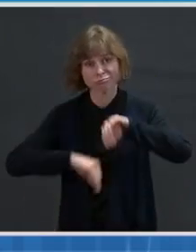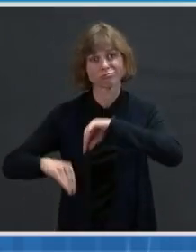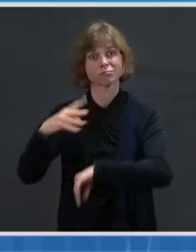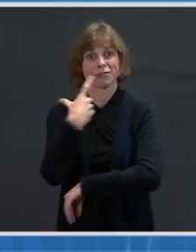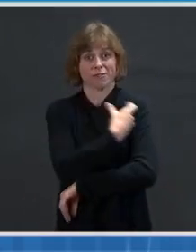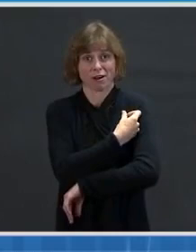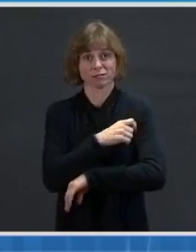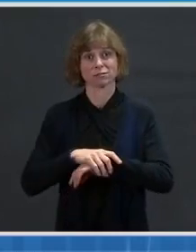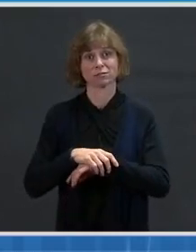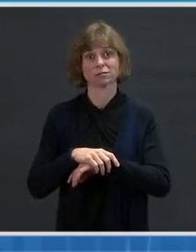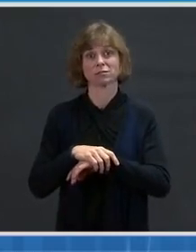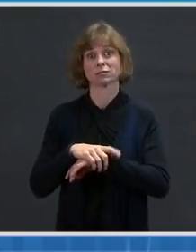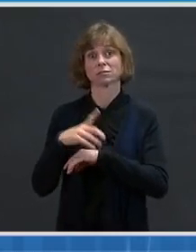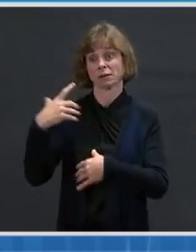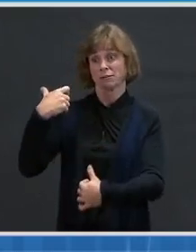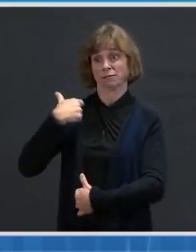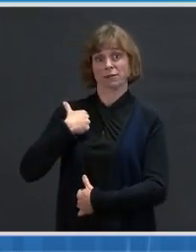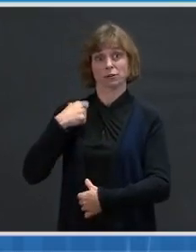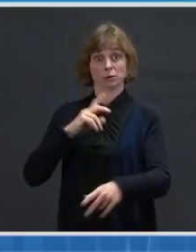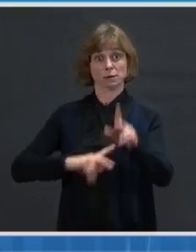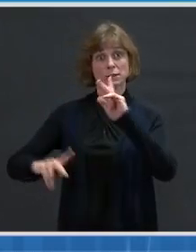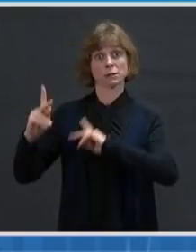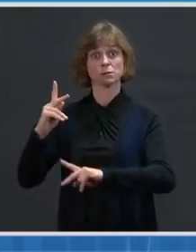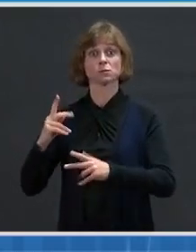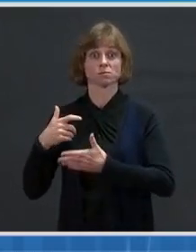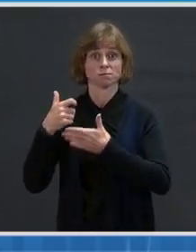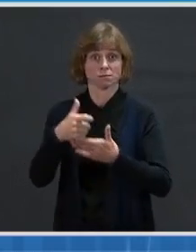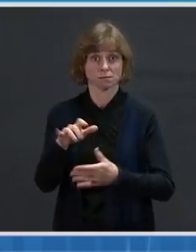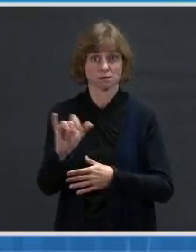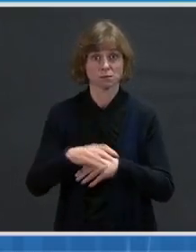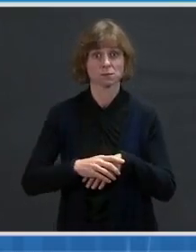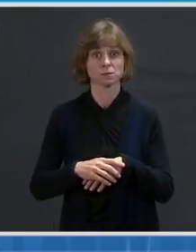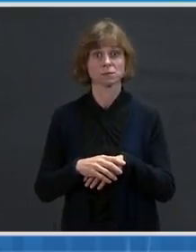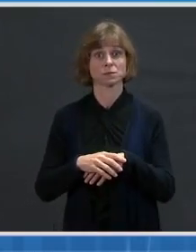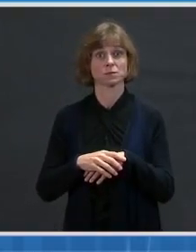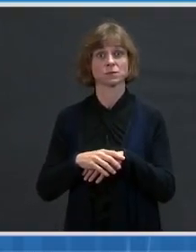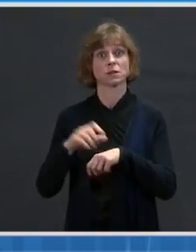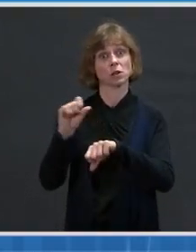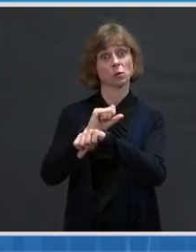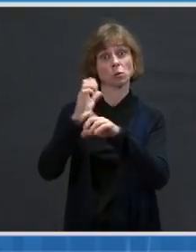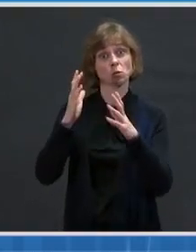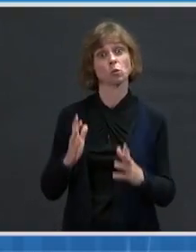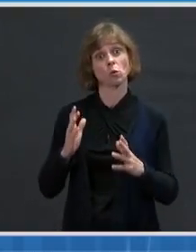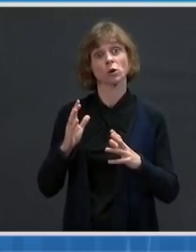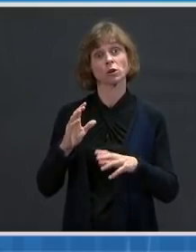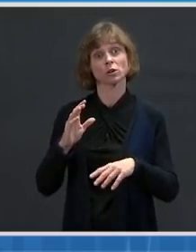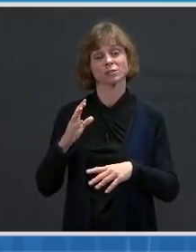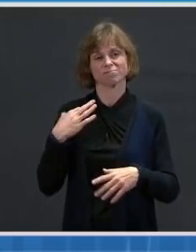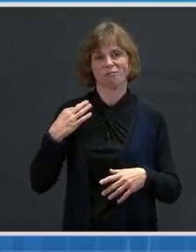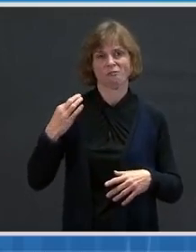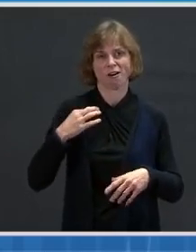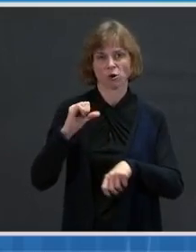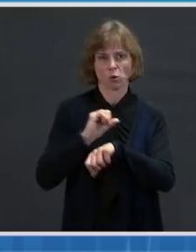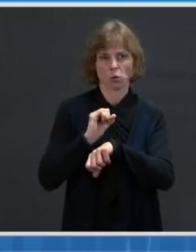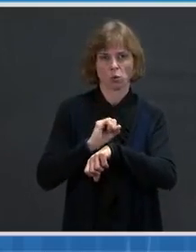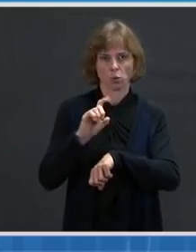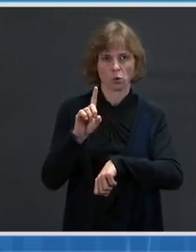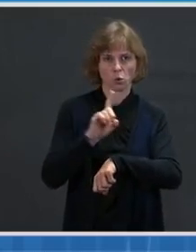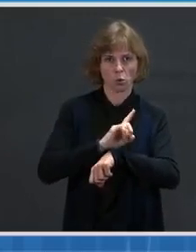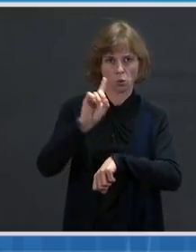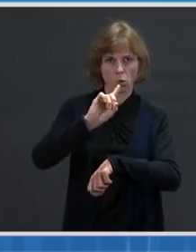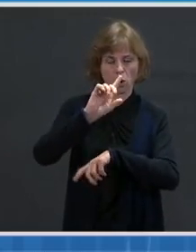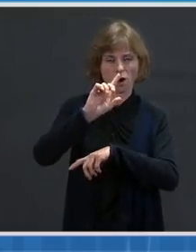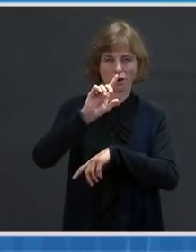their efforts. 70 McKesson employees volunteered to work 1 a.m. shifts Saturday night,